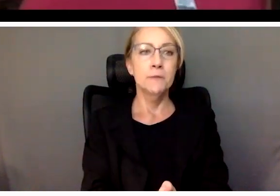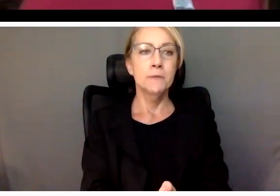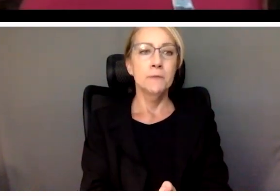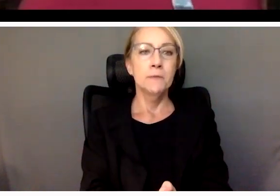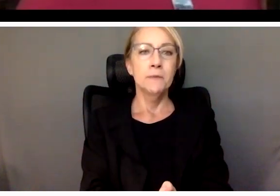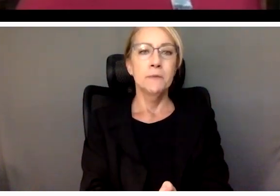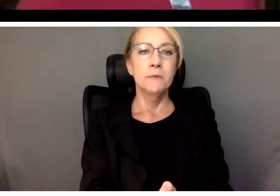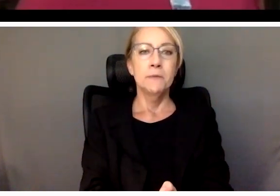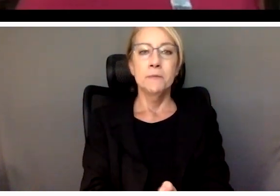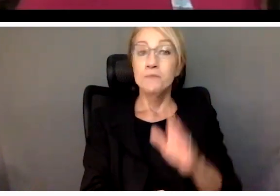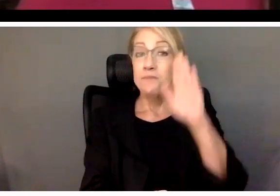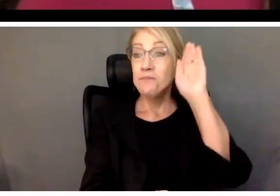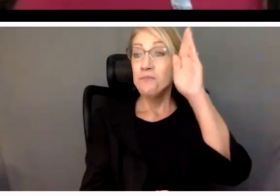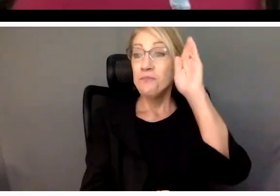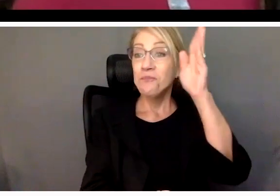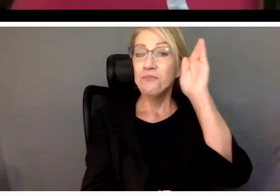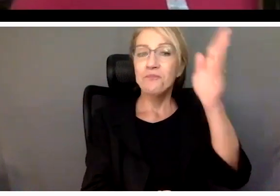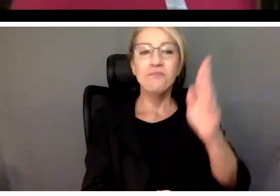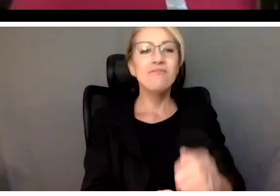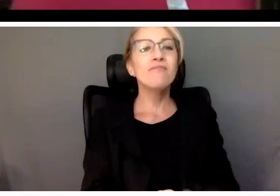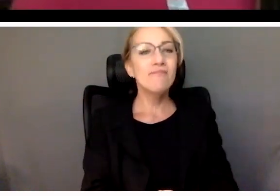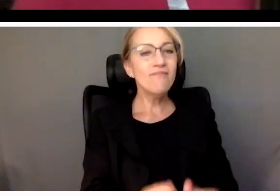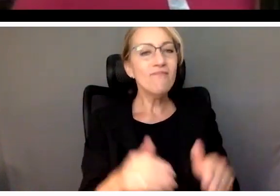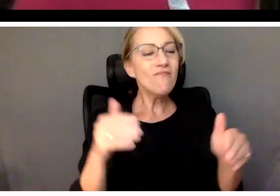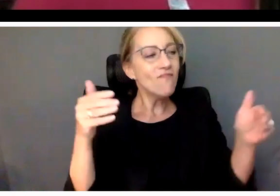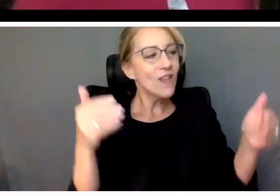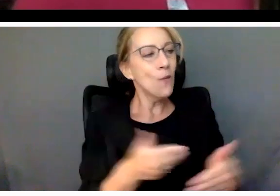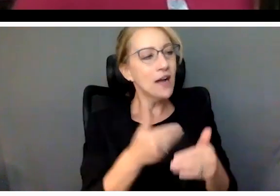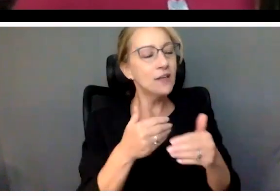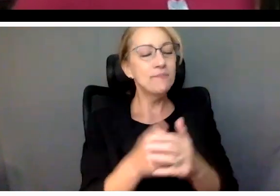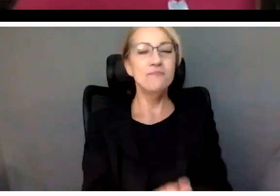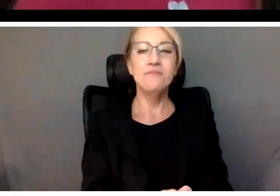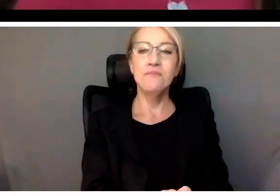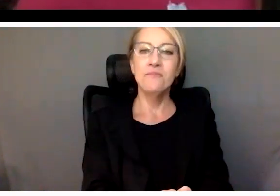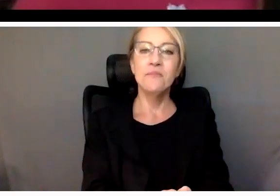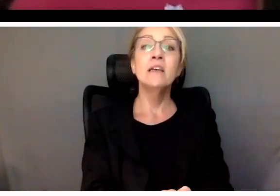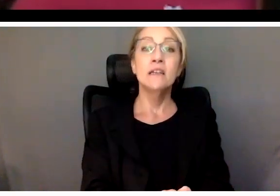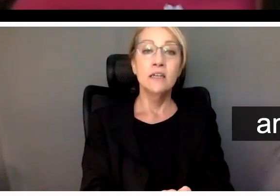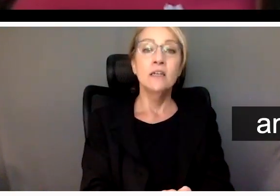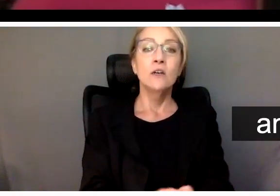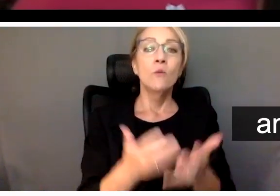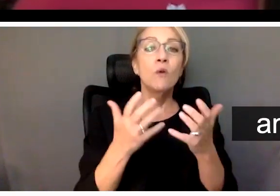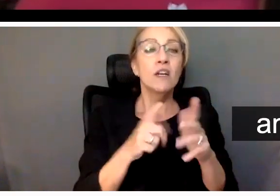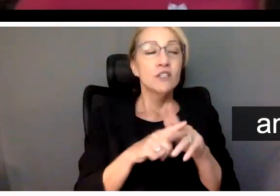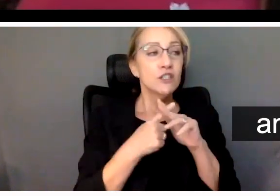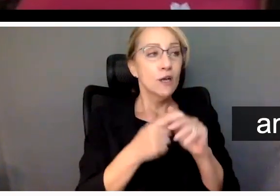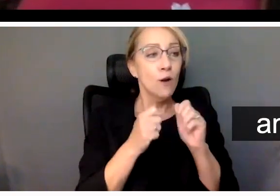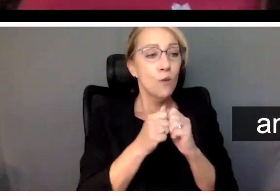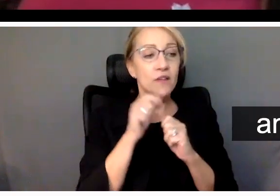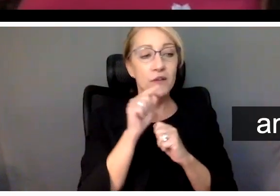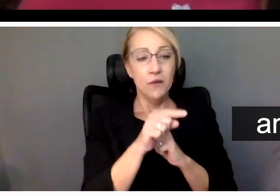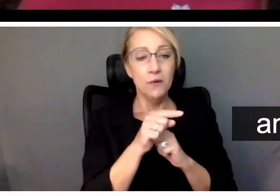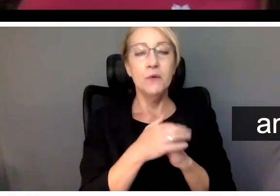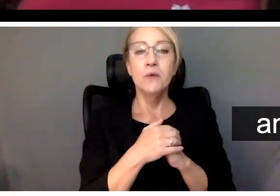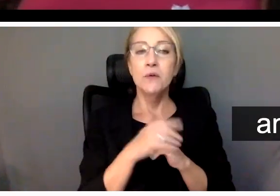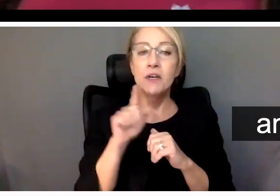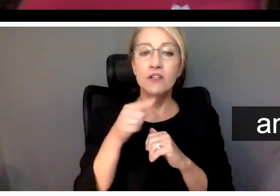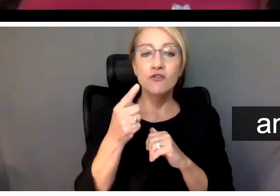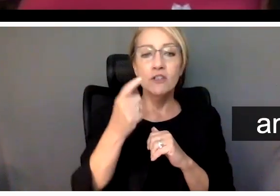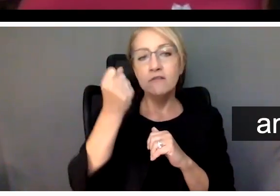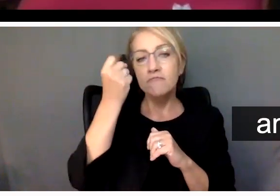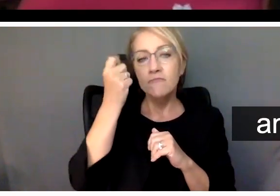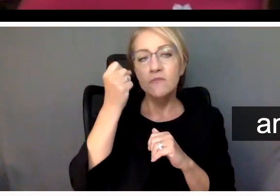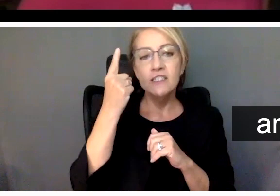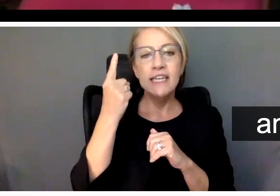Hello. Welcome. So we wanted to get started with you and just understand, much